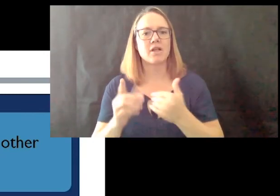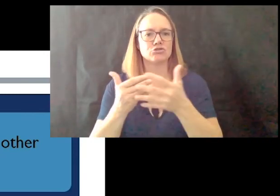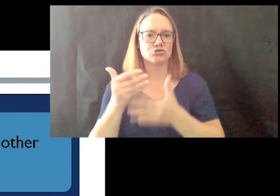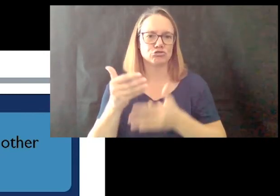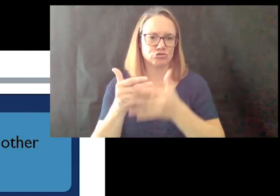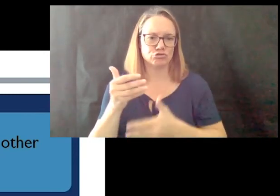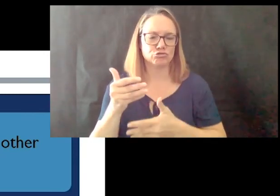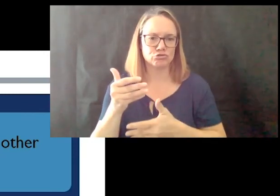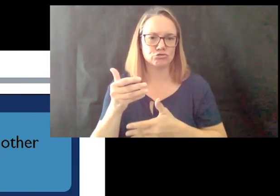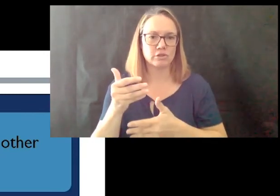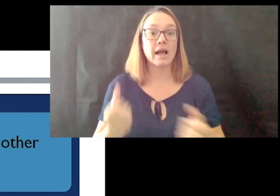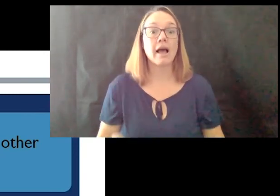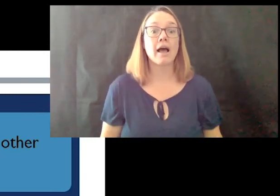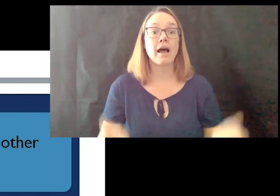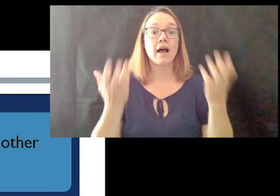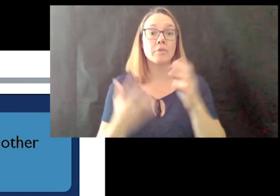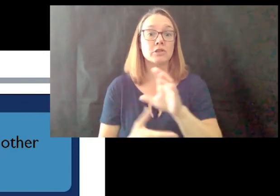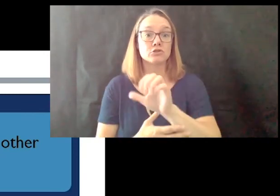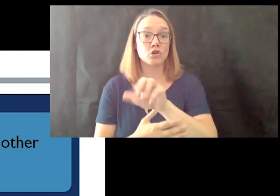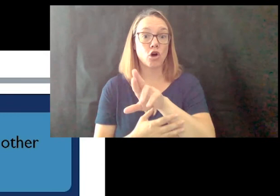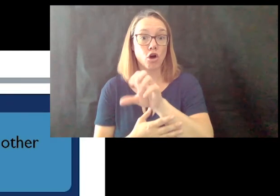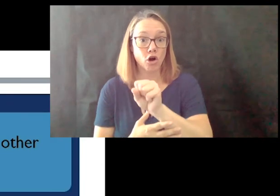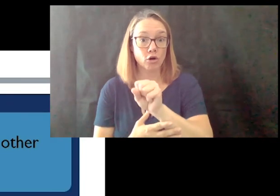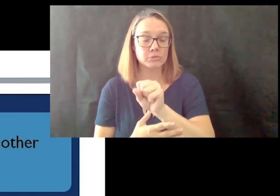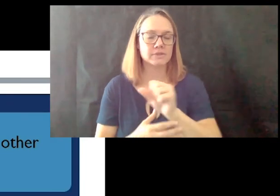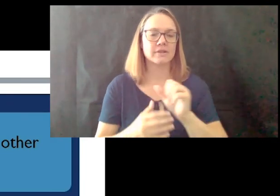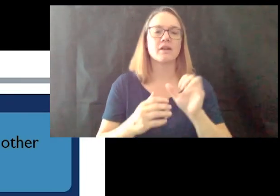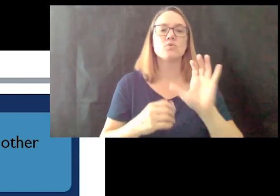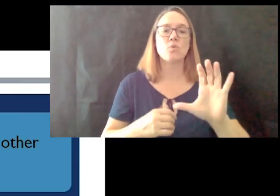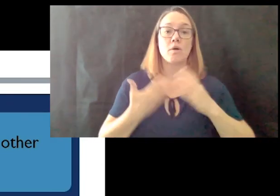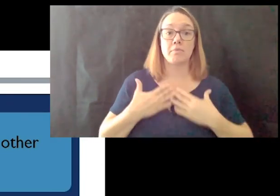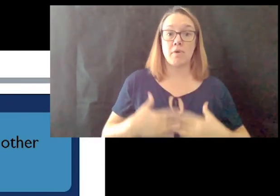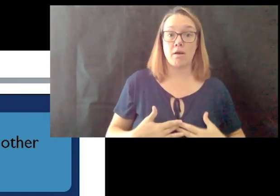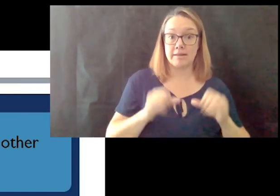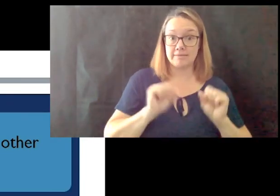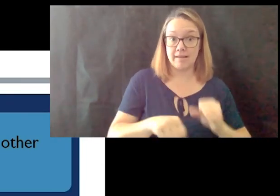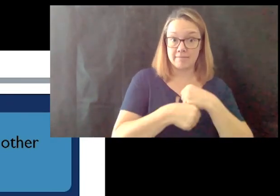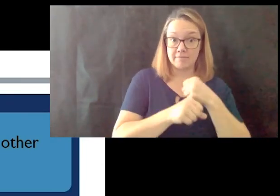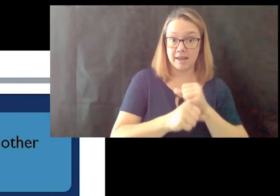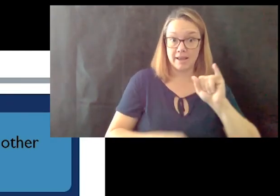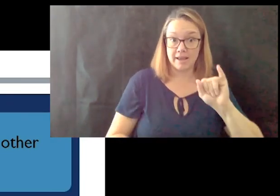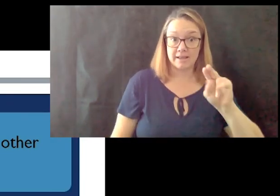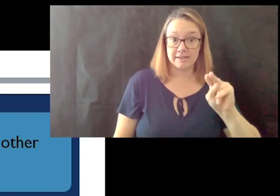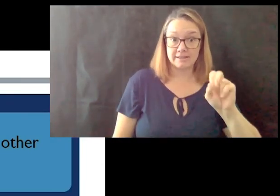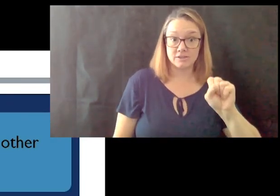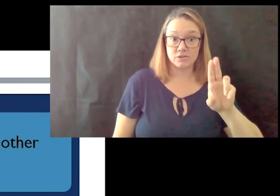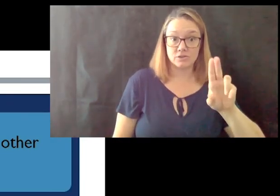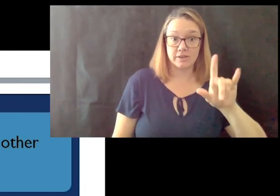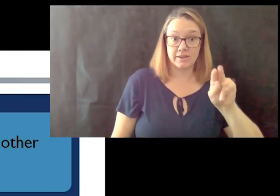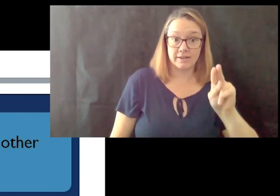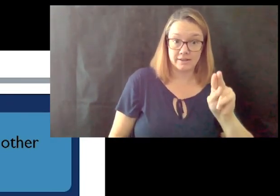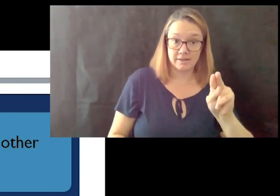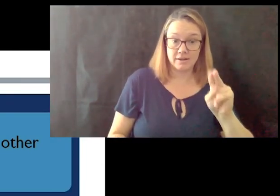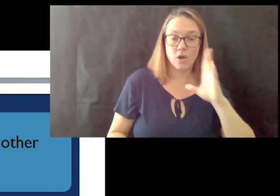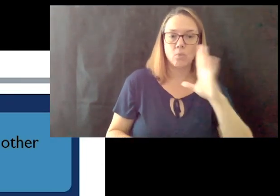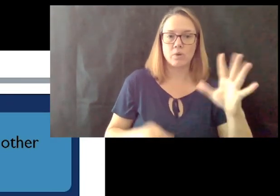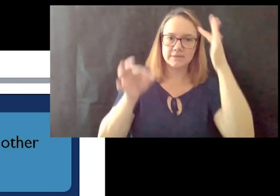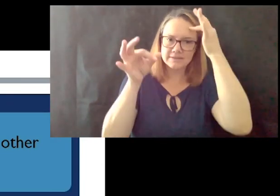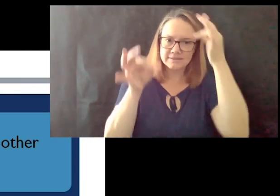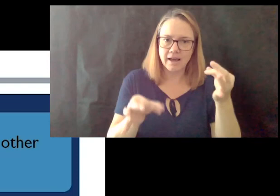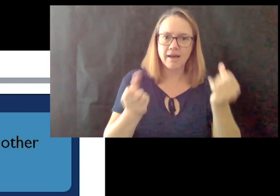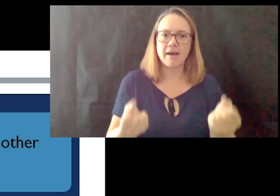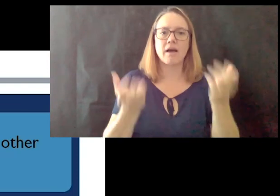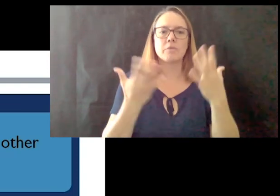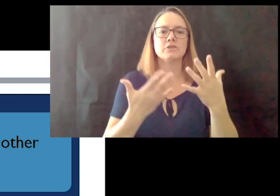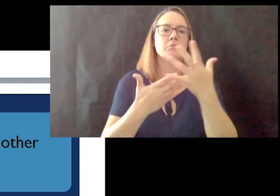of the amount of carbs you intake as well as your body's ability to produce insulin determines the blood sugar level of